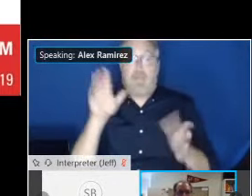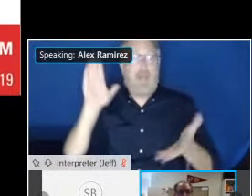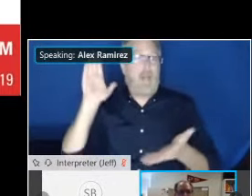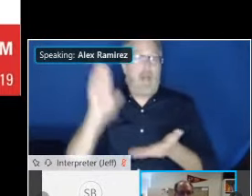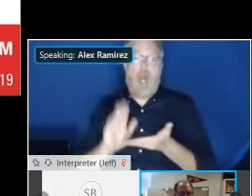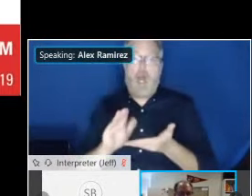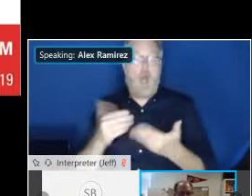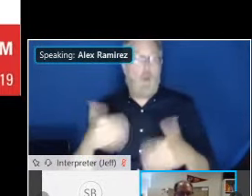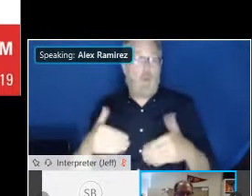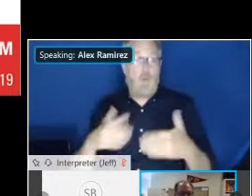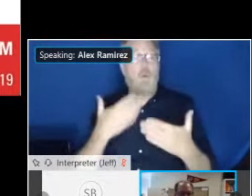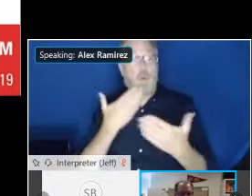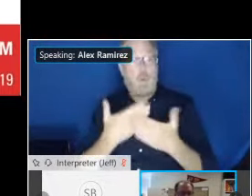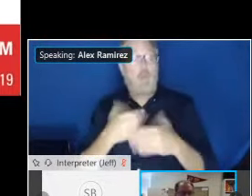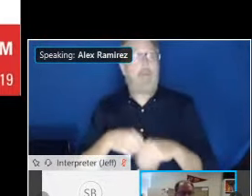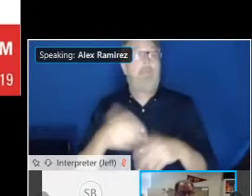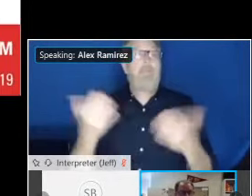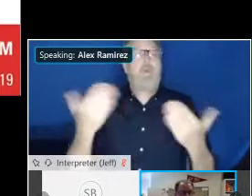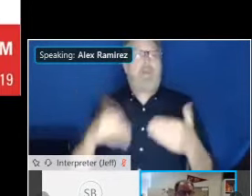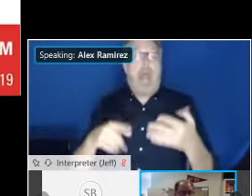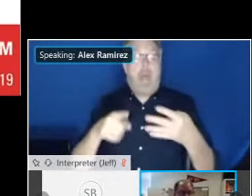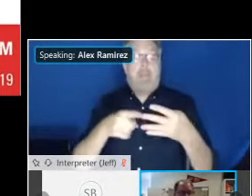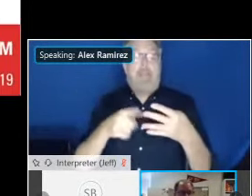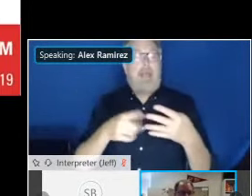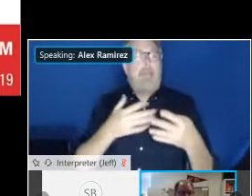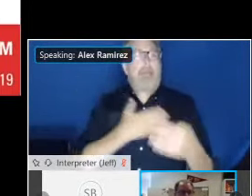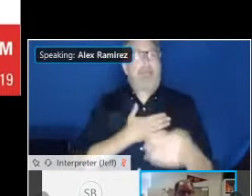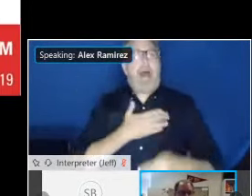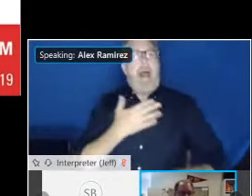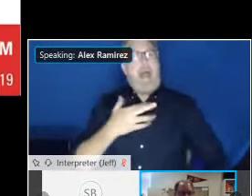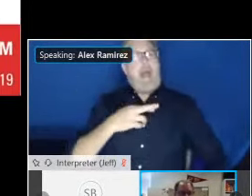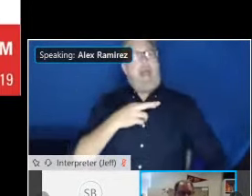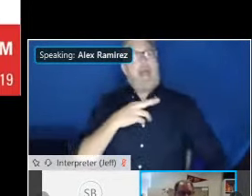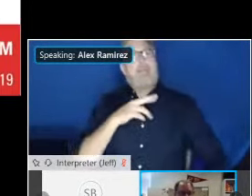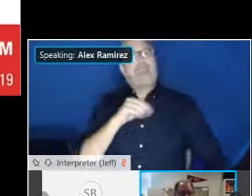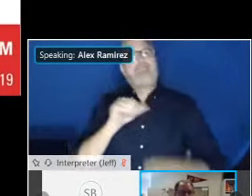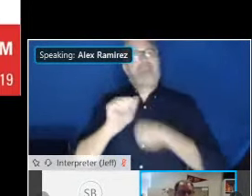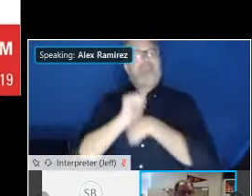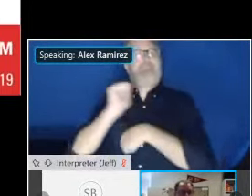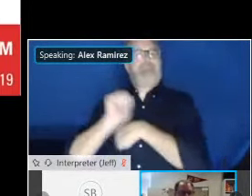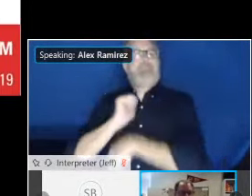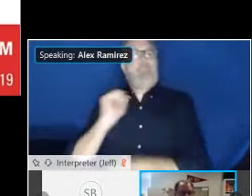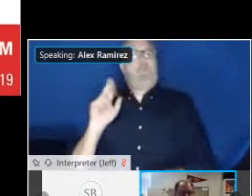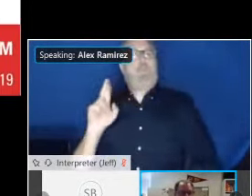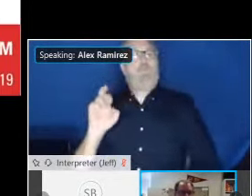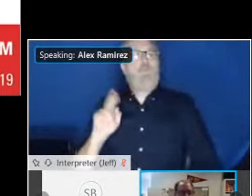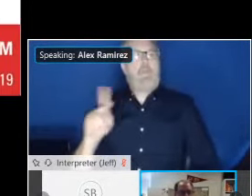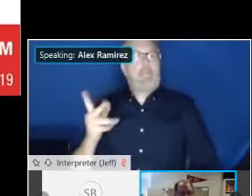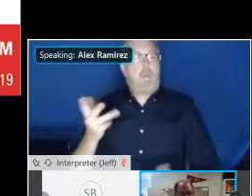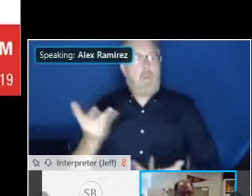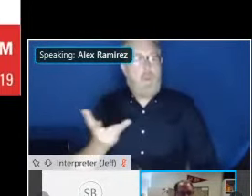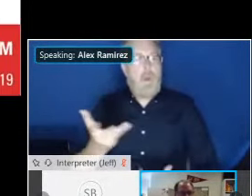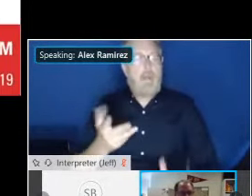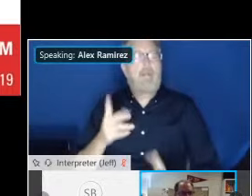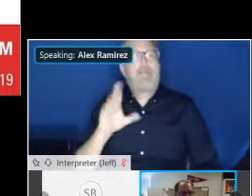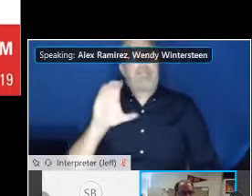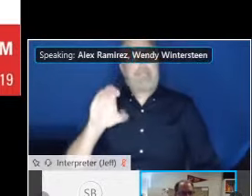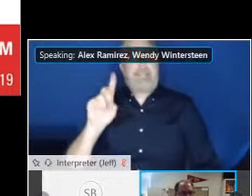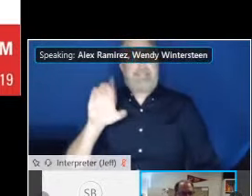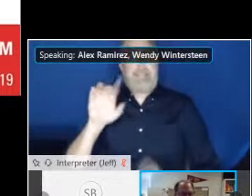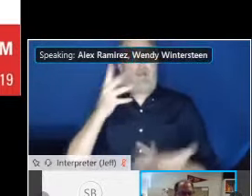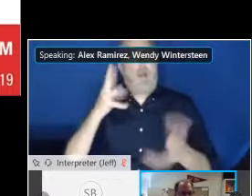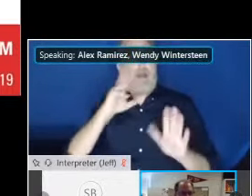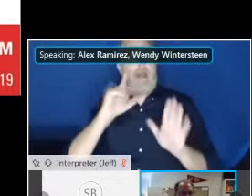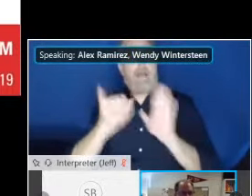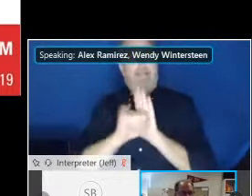So now what are my risks? Well, I think the CDC recognized those individuals who are at higher risk. And